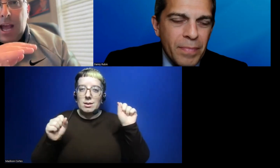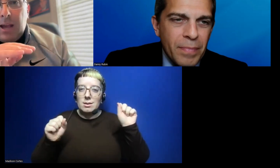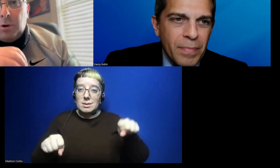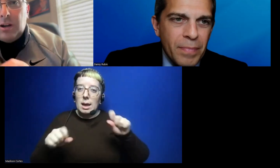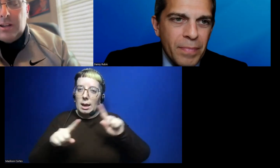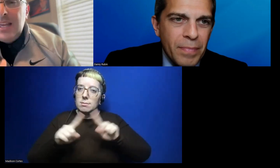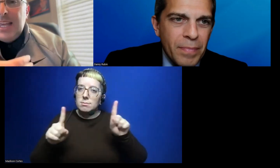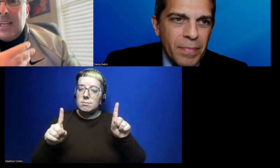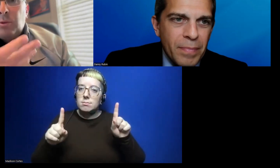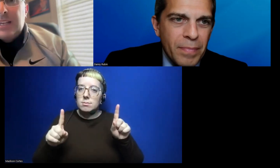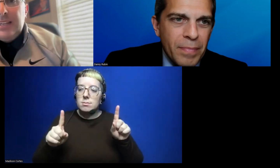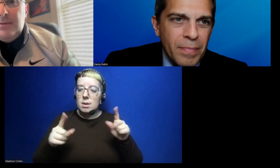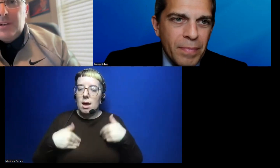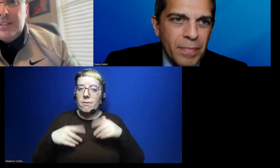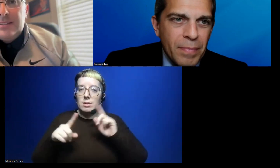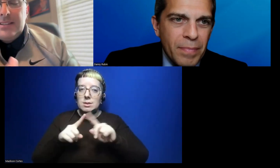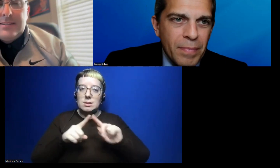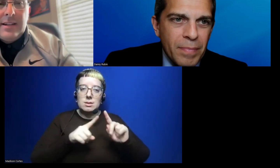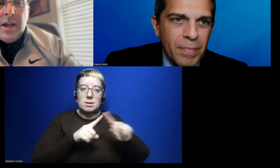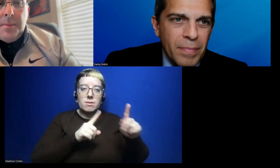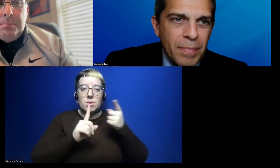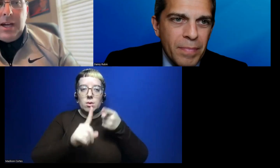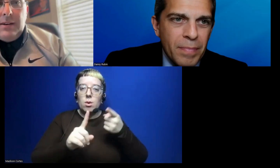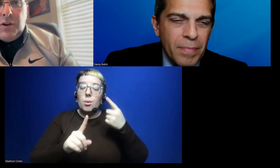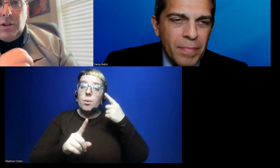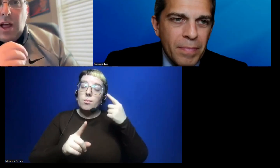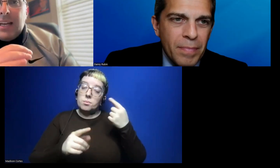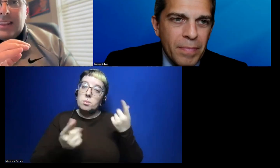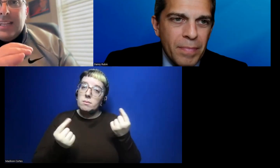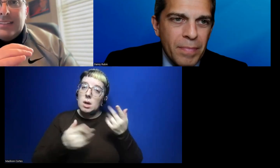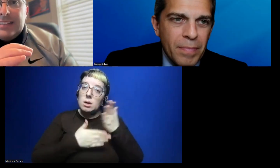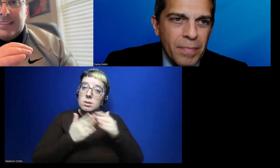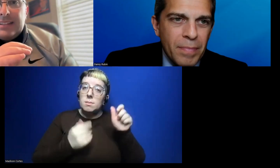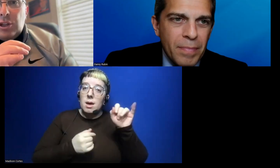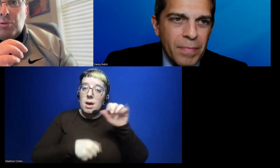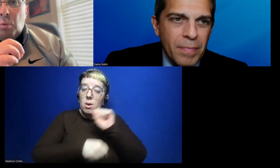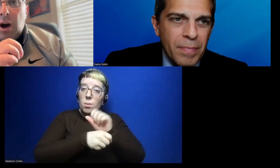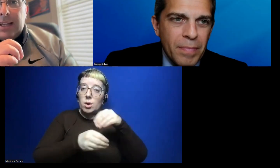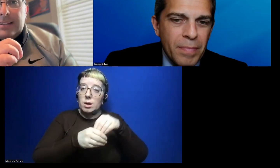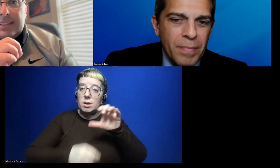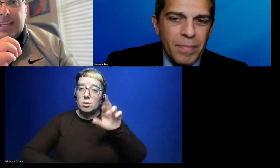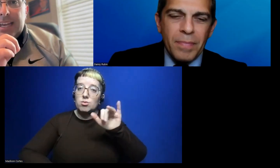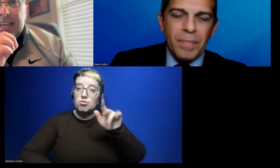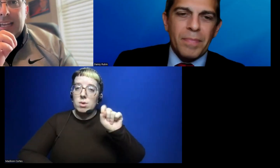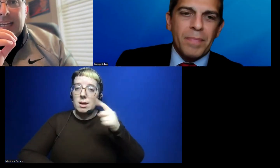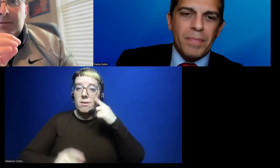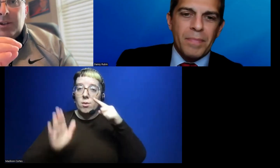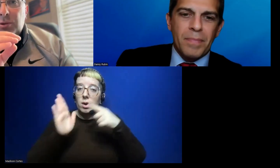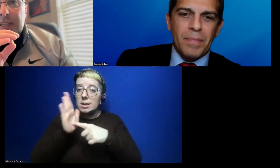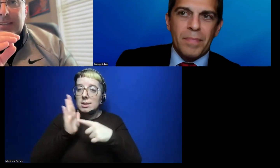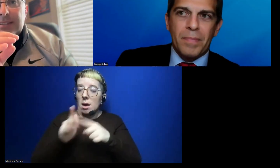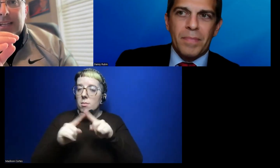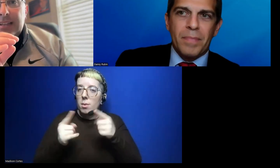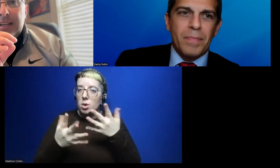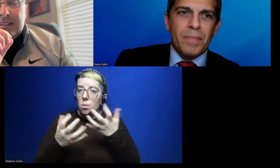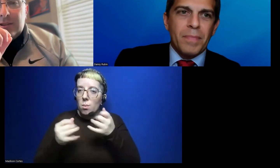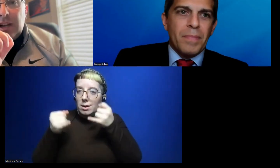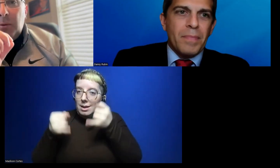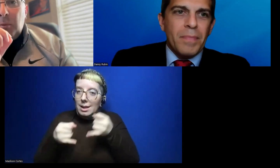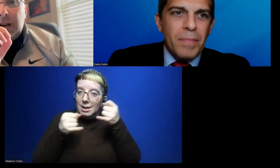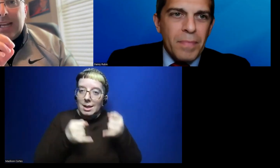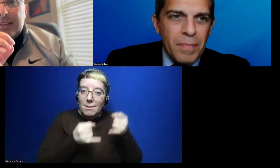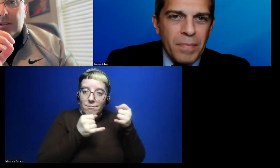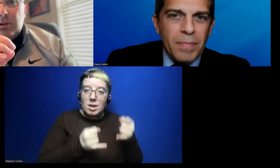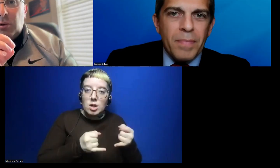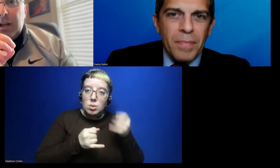we've done some AI work in cricket, for instance. But for a lot of things, it's you want to get an individual insight because